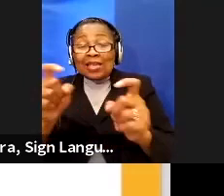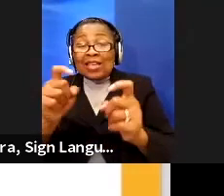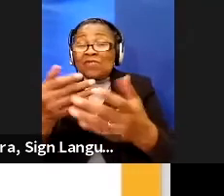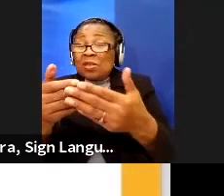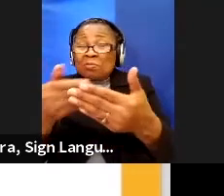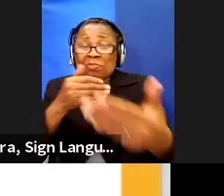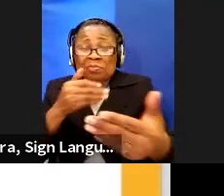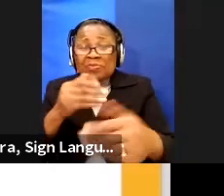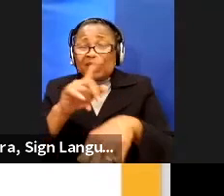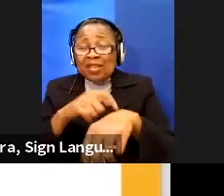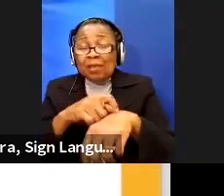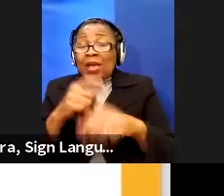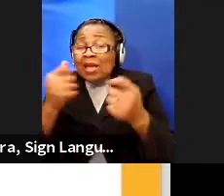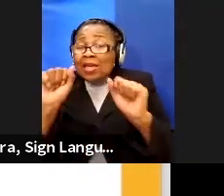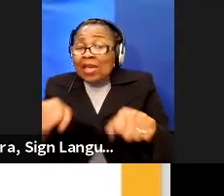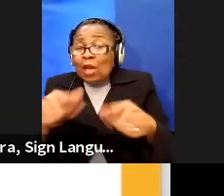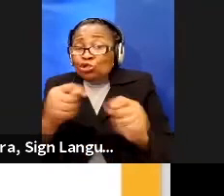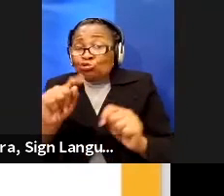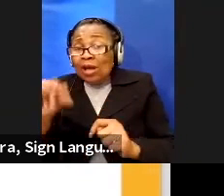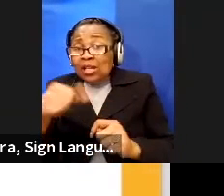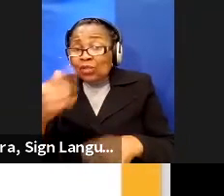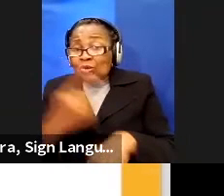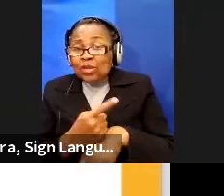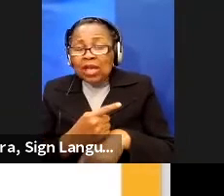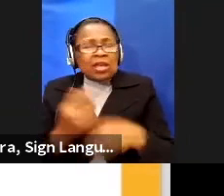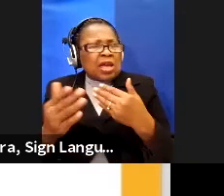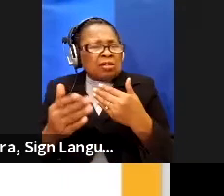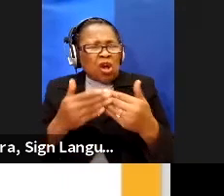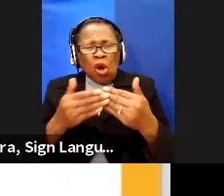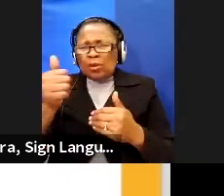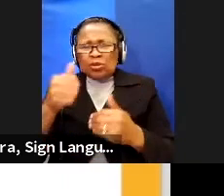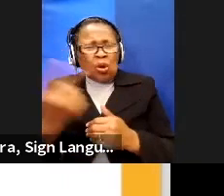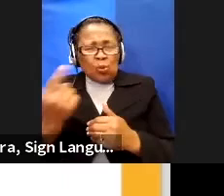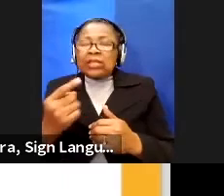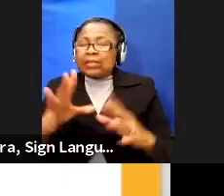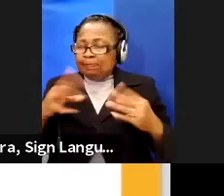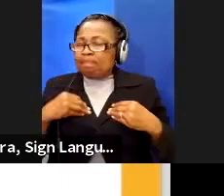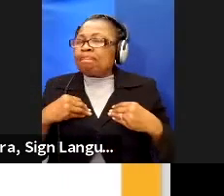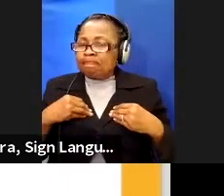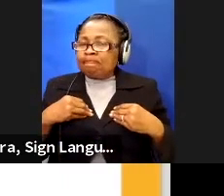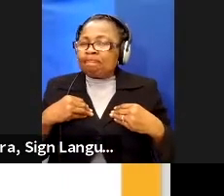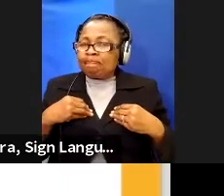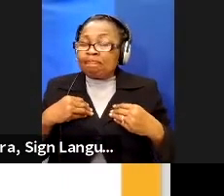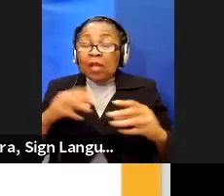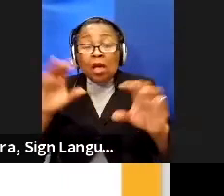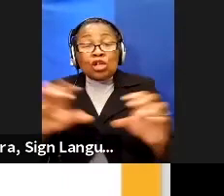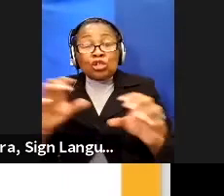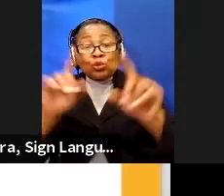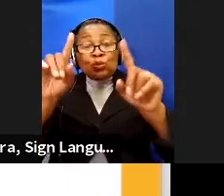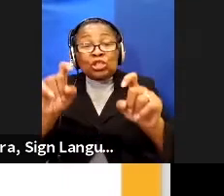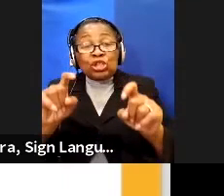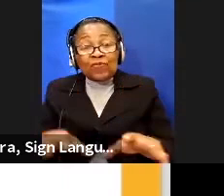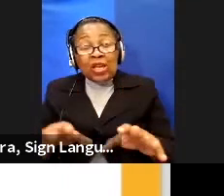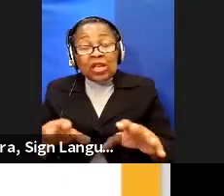other Saturday? And almost always they're accommodating that way. Do surveys to also